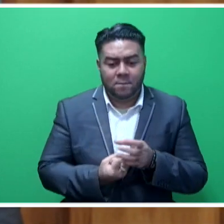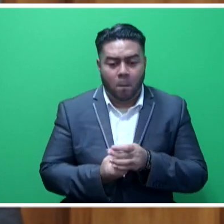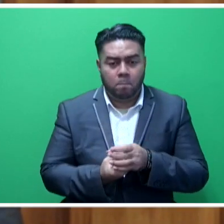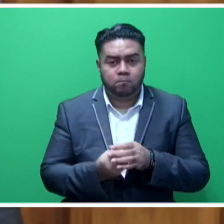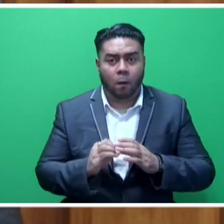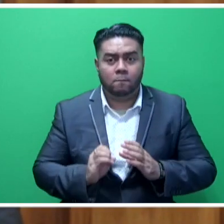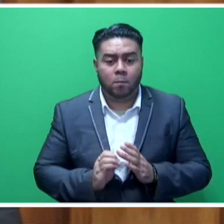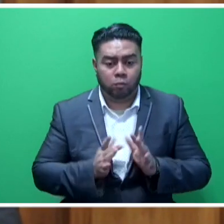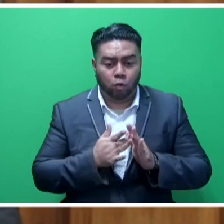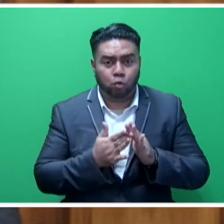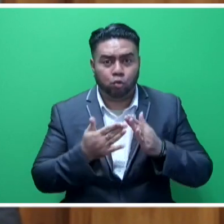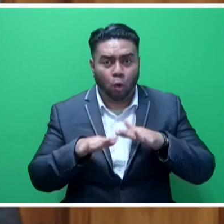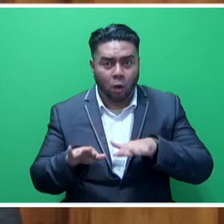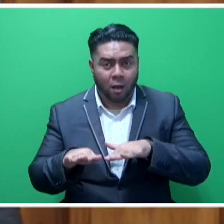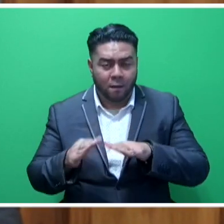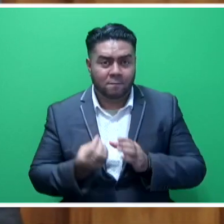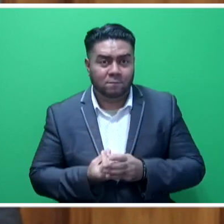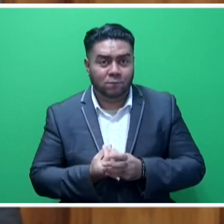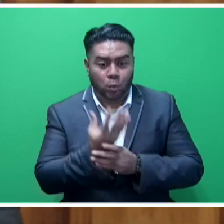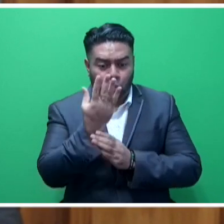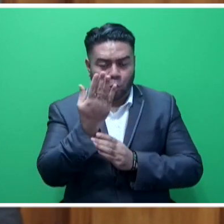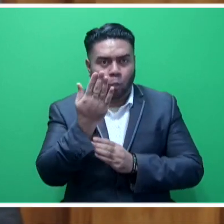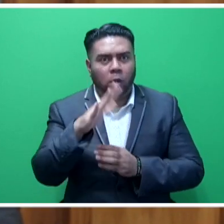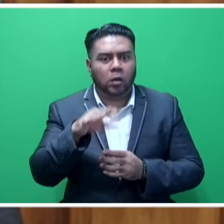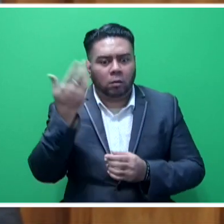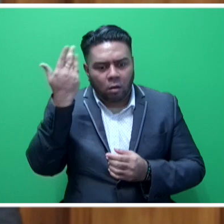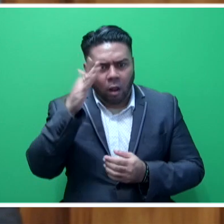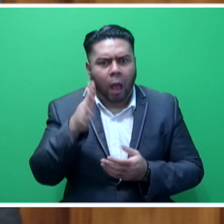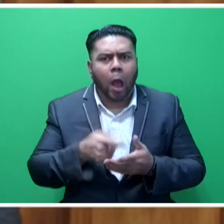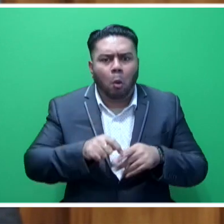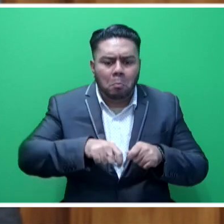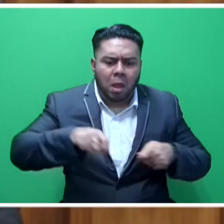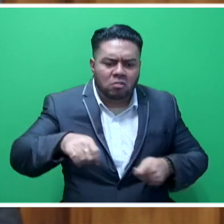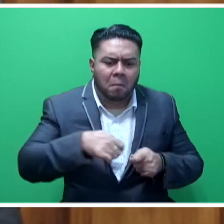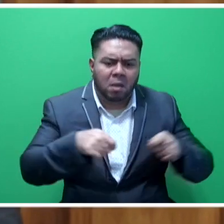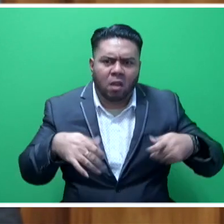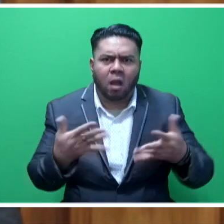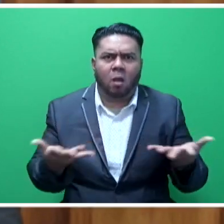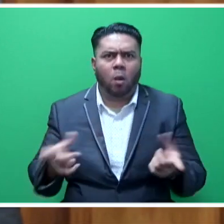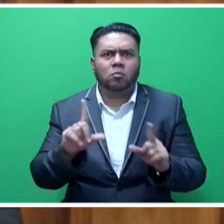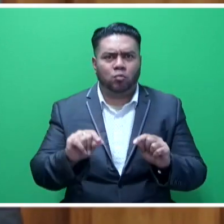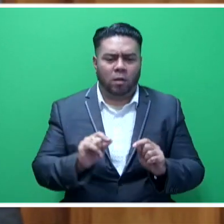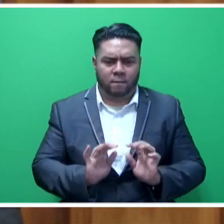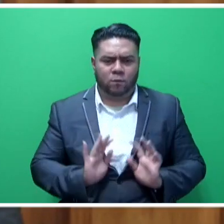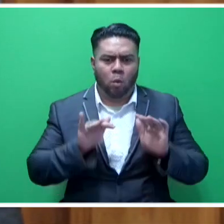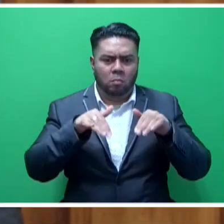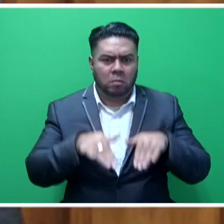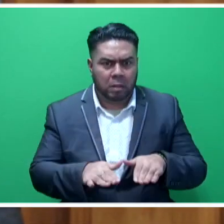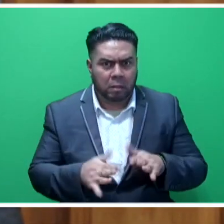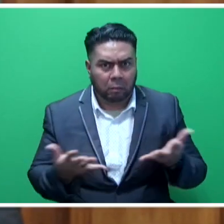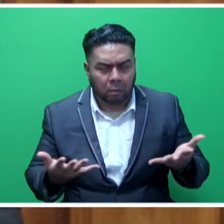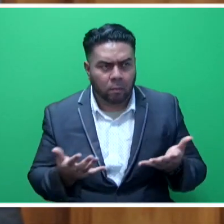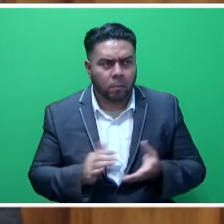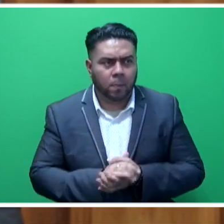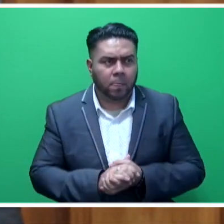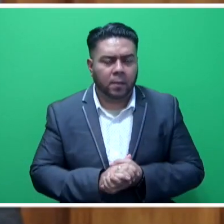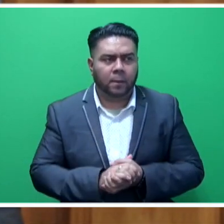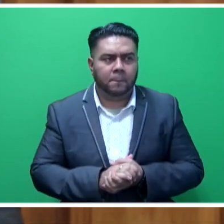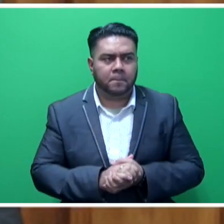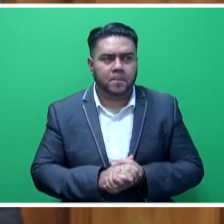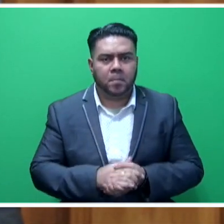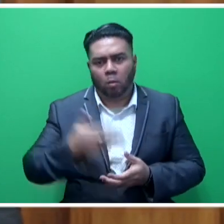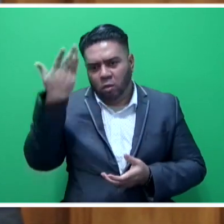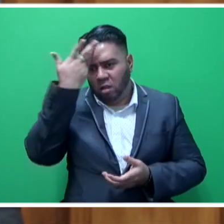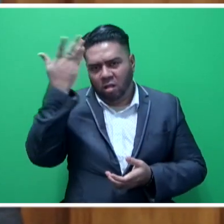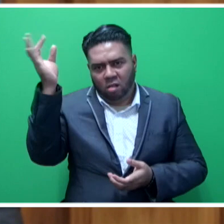might lead to a tsunami, they did not have the parameters to measure which would indicate that this volcano leads to a tsunami. We've had